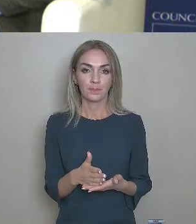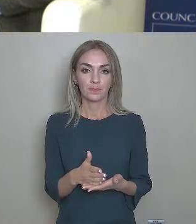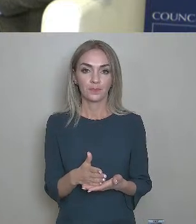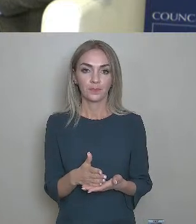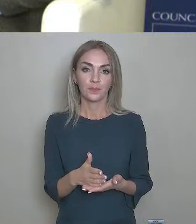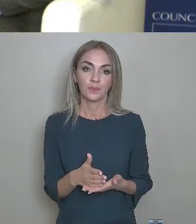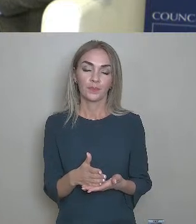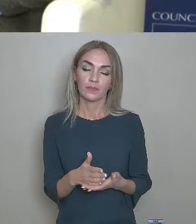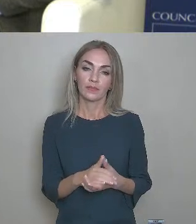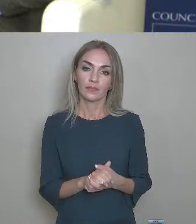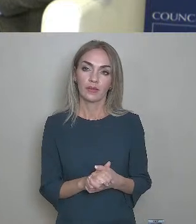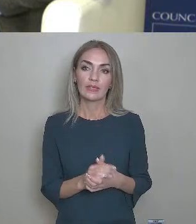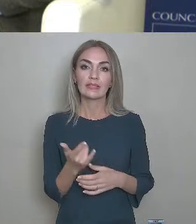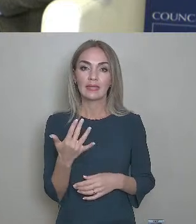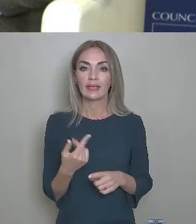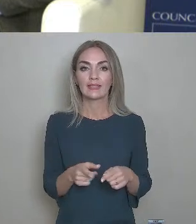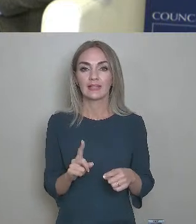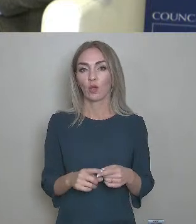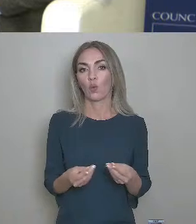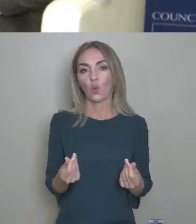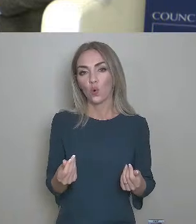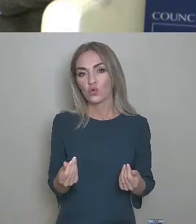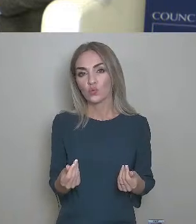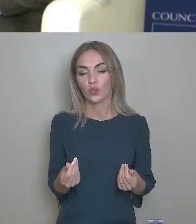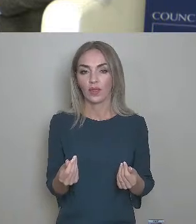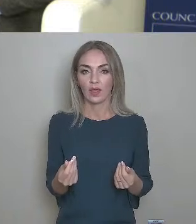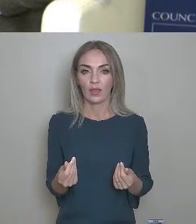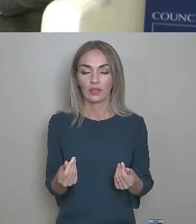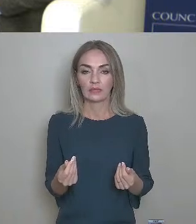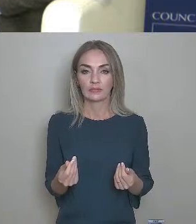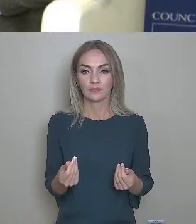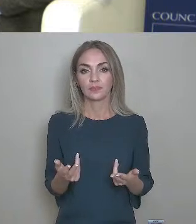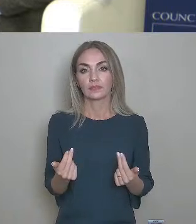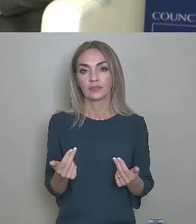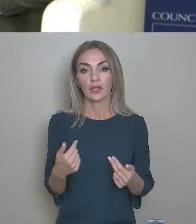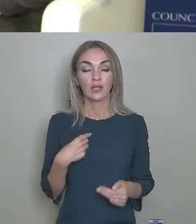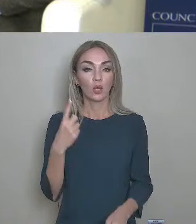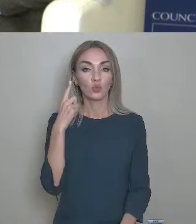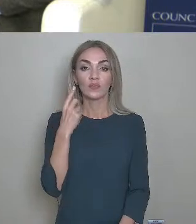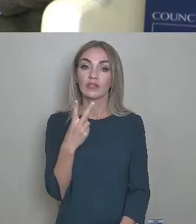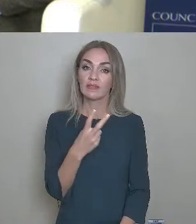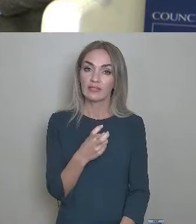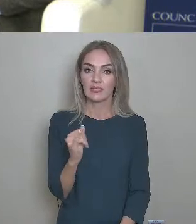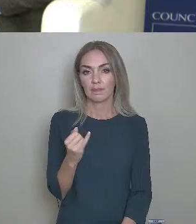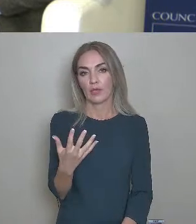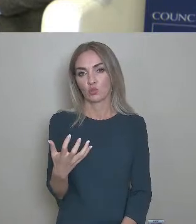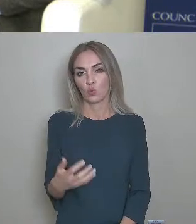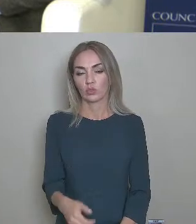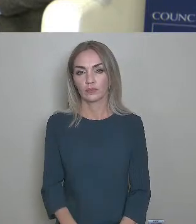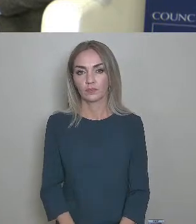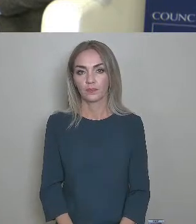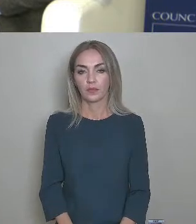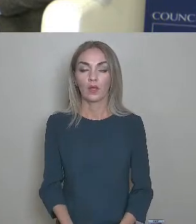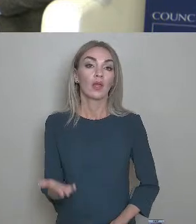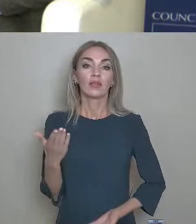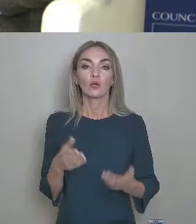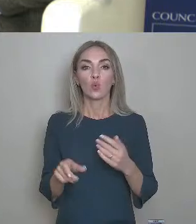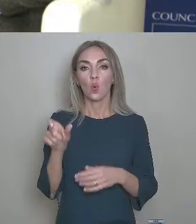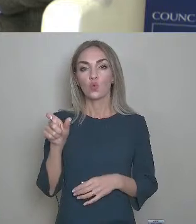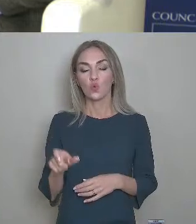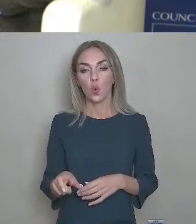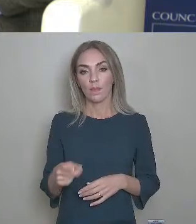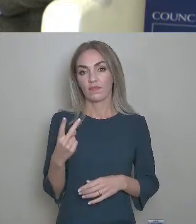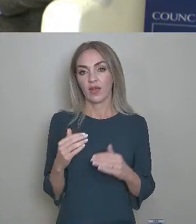look for some kind of mediating companies, and well, they're trying to figure out how much would it cost to get